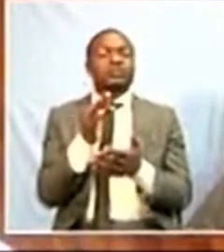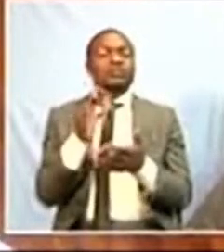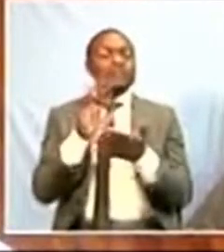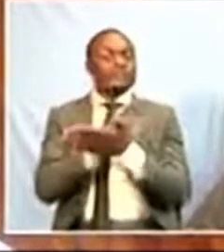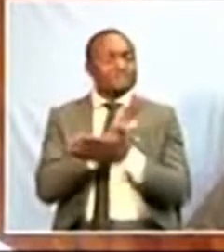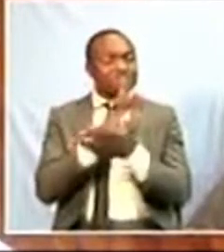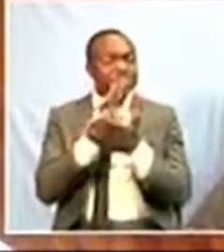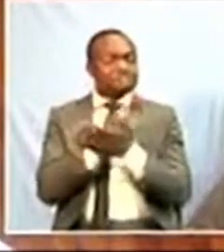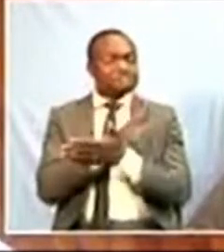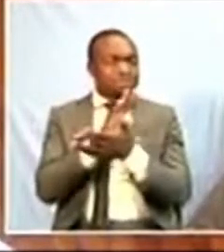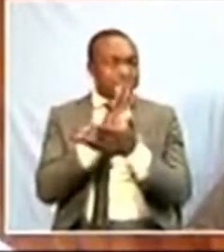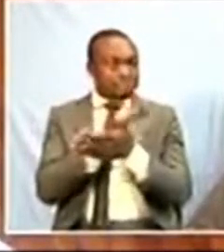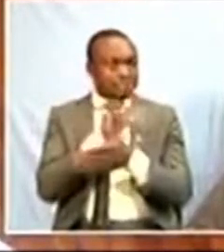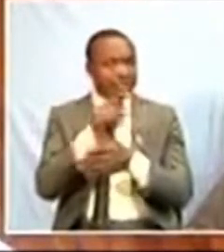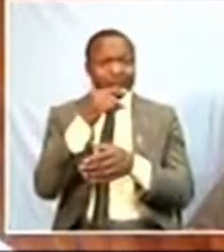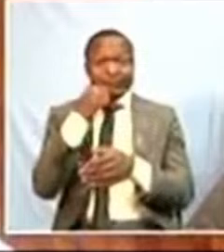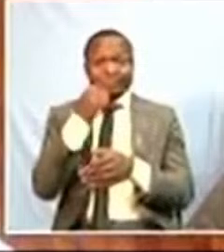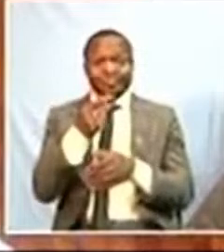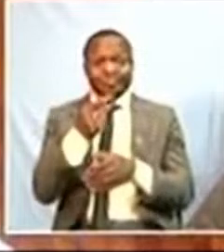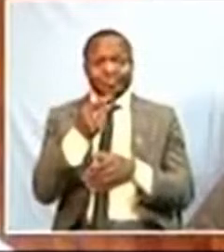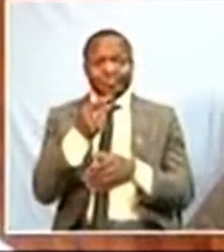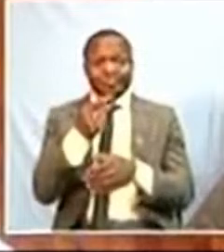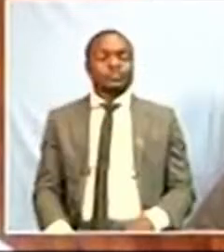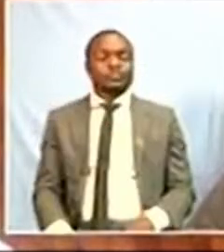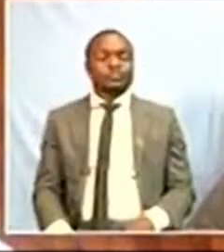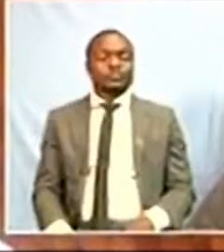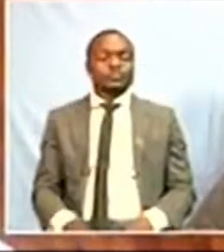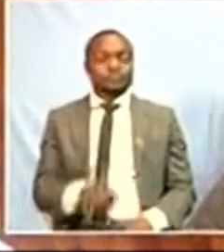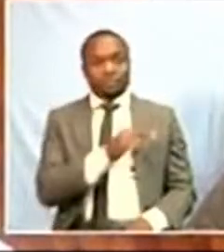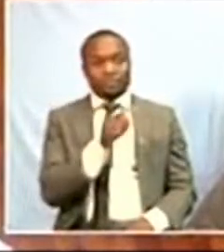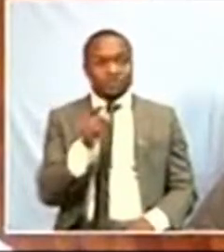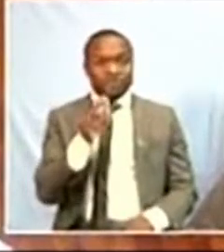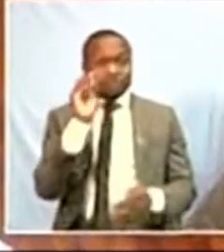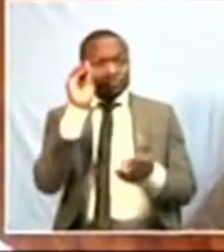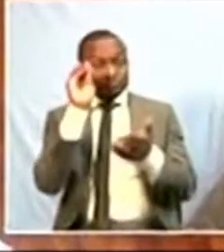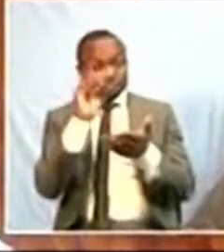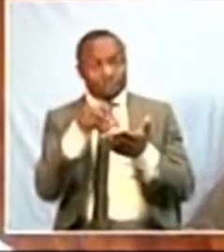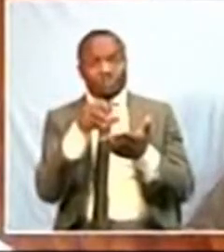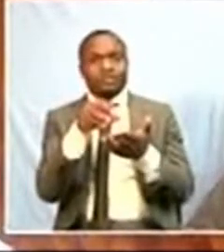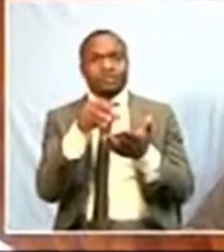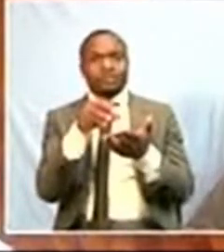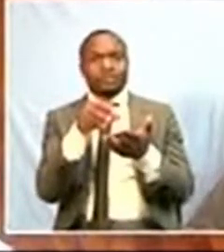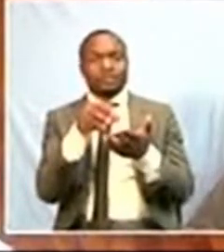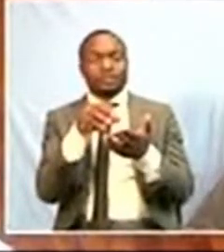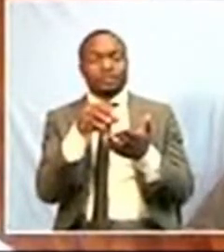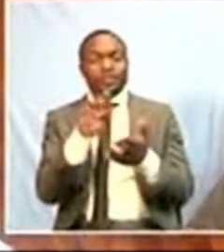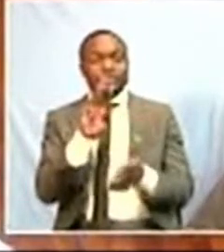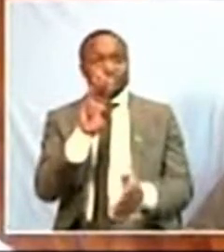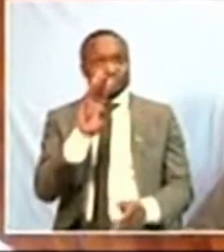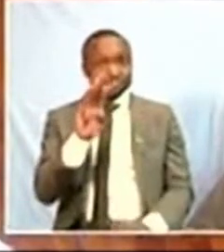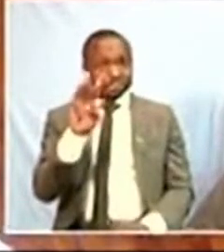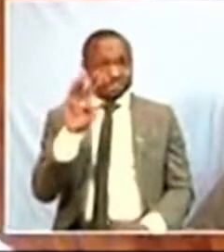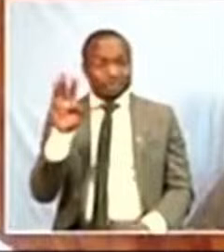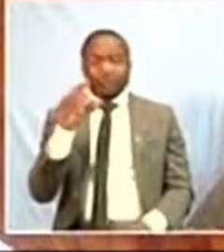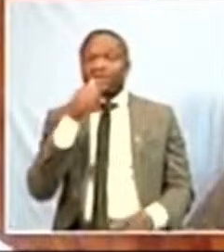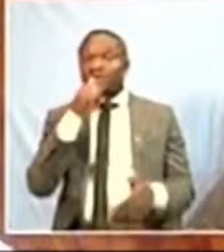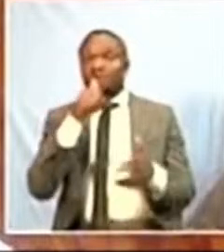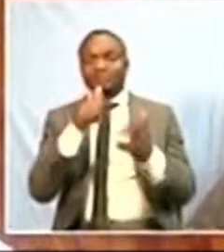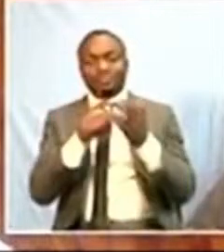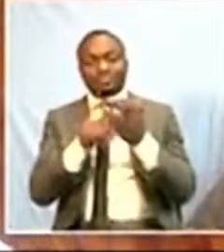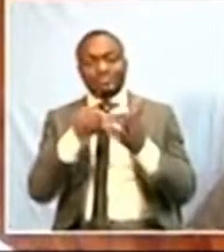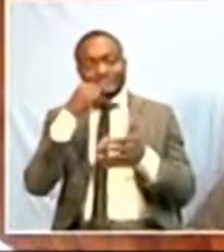quickly, the moment you said it, it's put on our block. And the letter says,